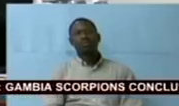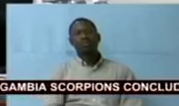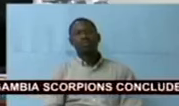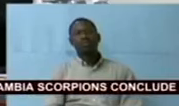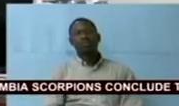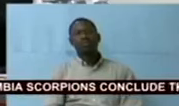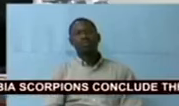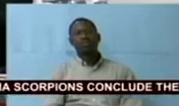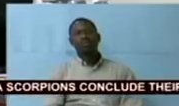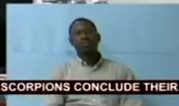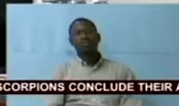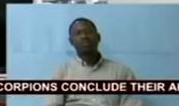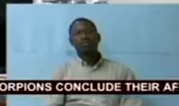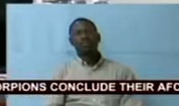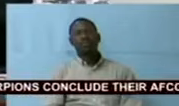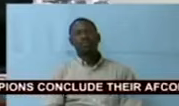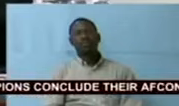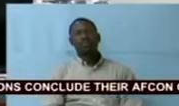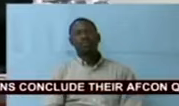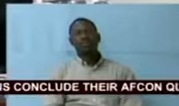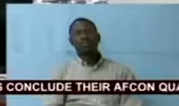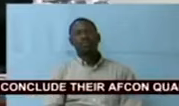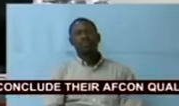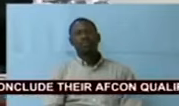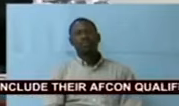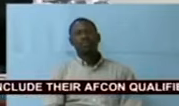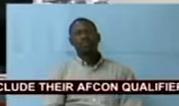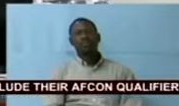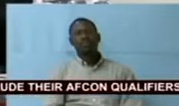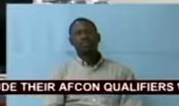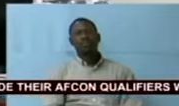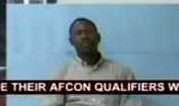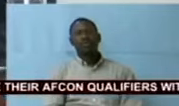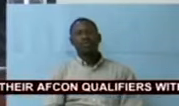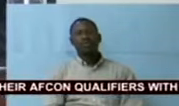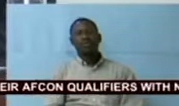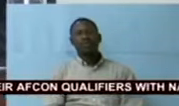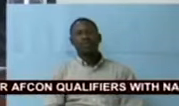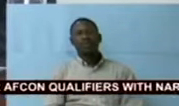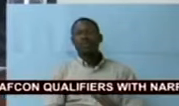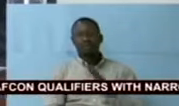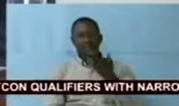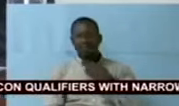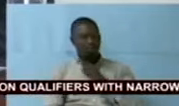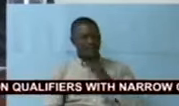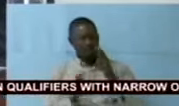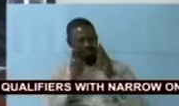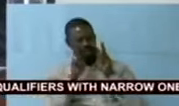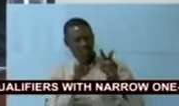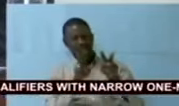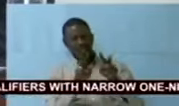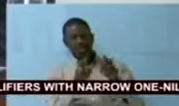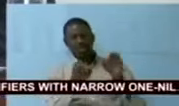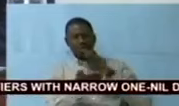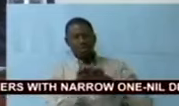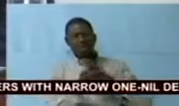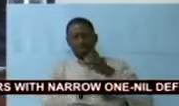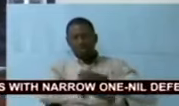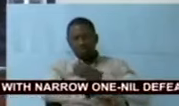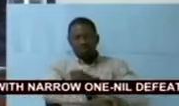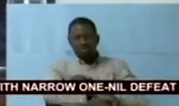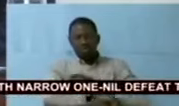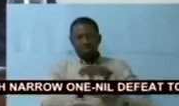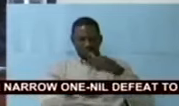hormone bunya tamanda ko nyi kono. Perhaps let's not cast it in institutional terms. Let's just call the